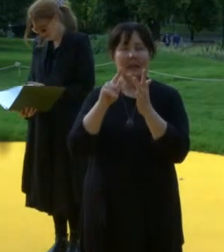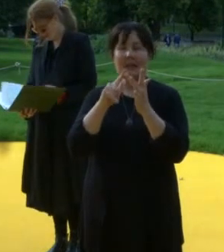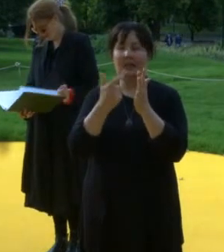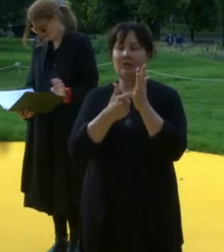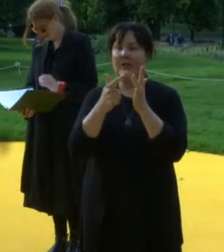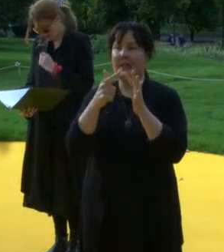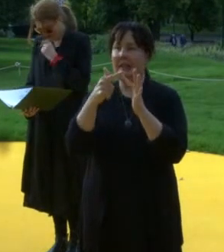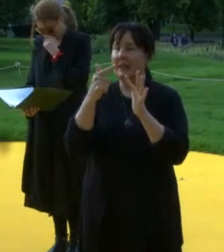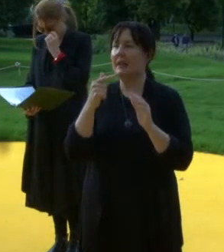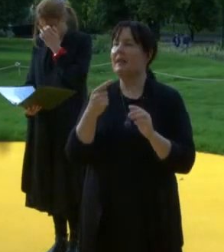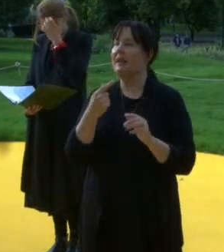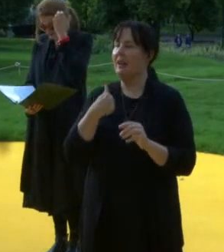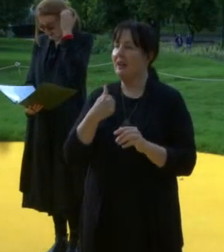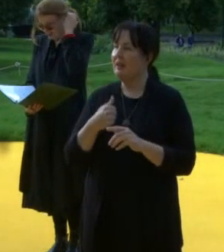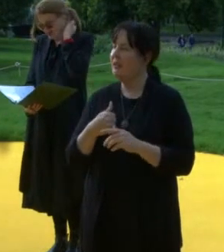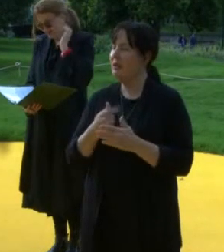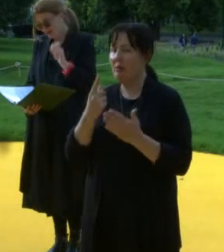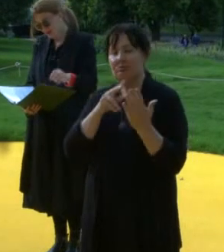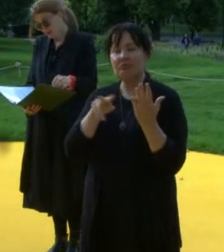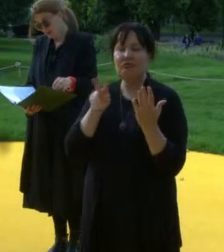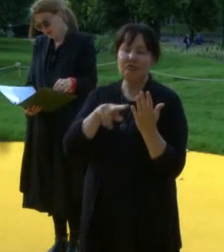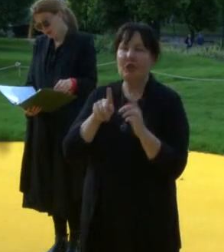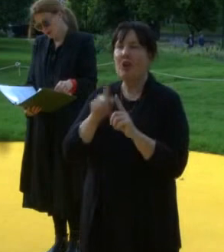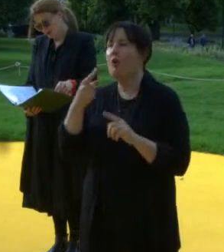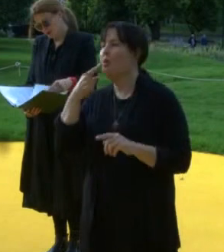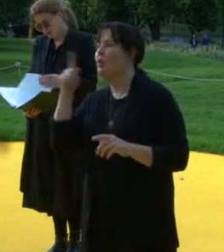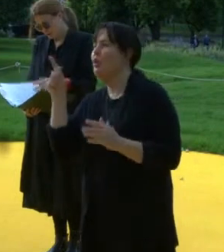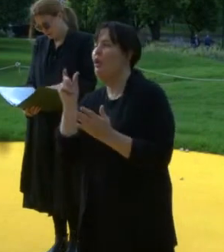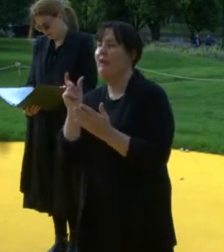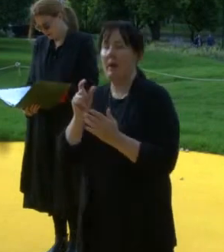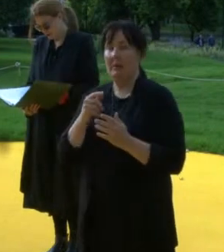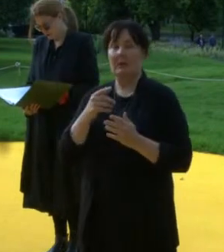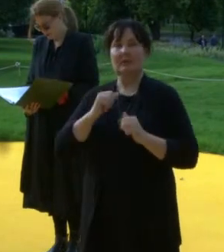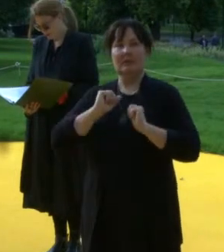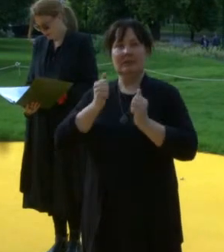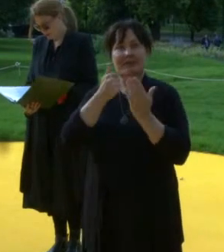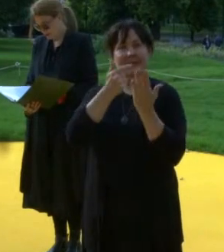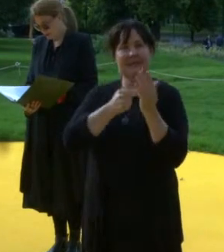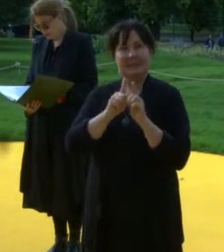is unbelievable. There are a few people to thank.